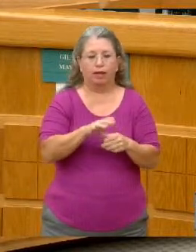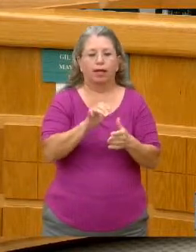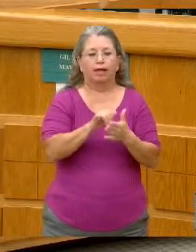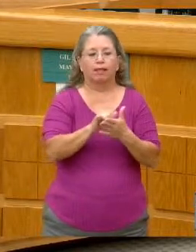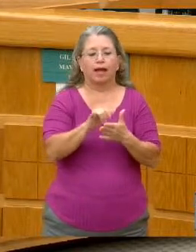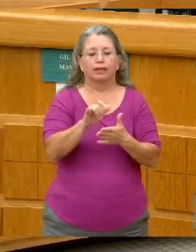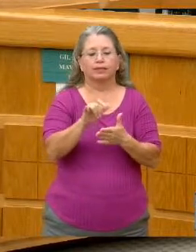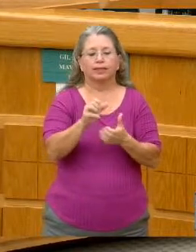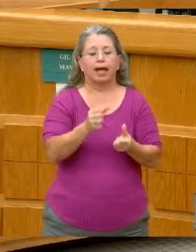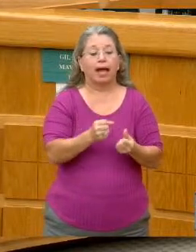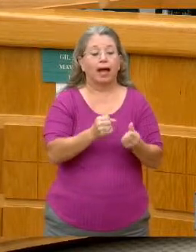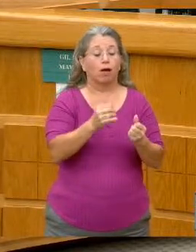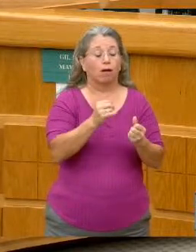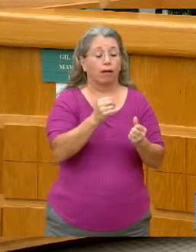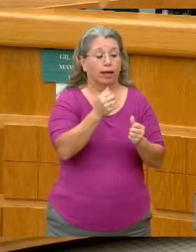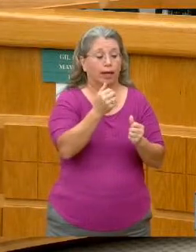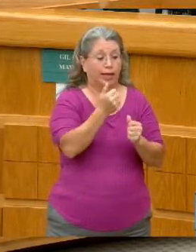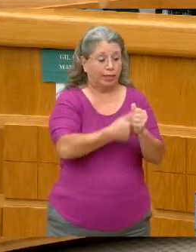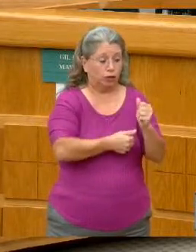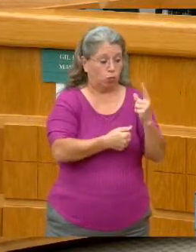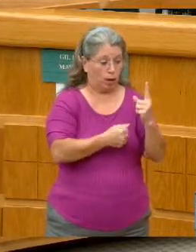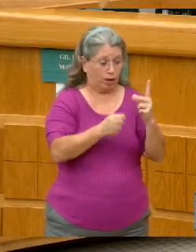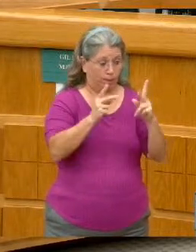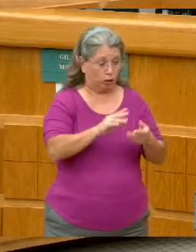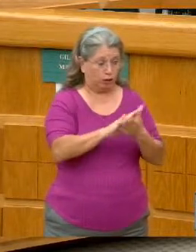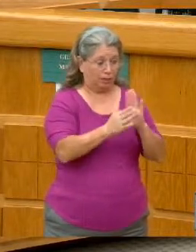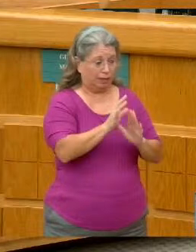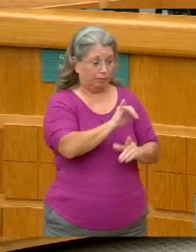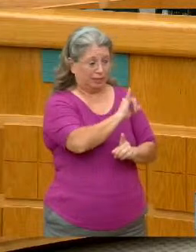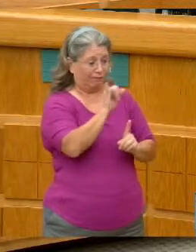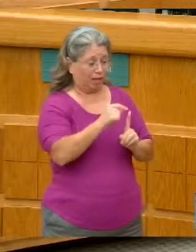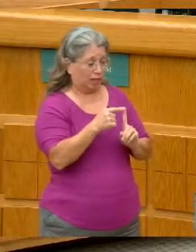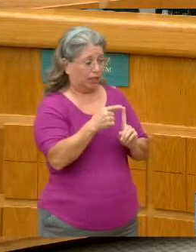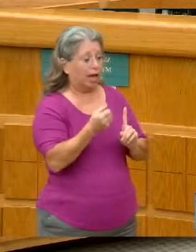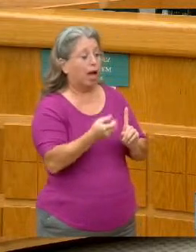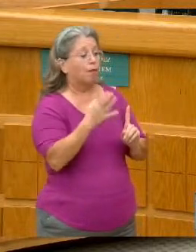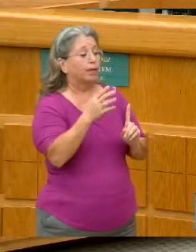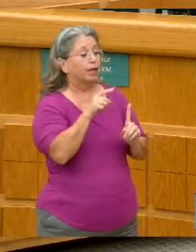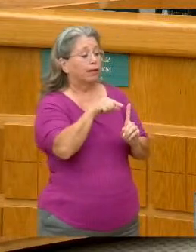many additional people do they infect? So right now we estimate that number is between